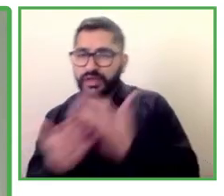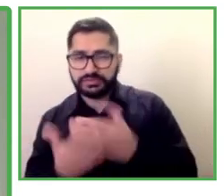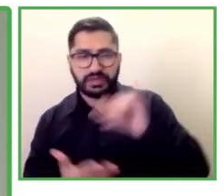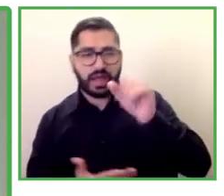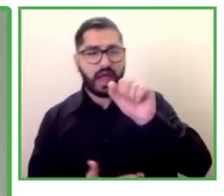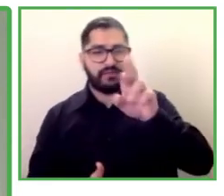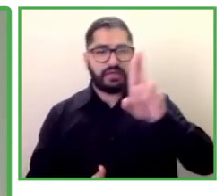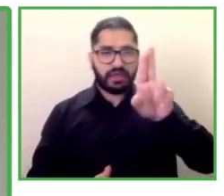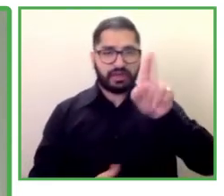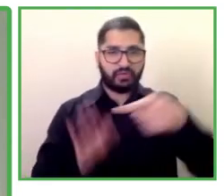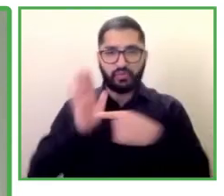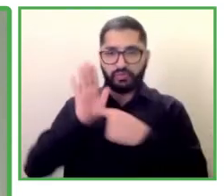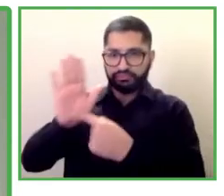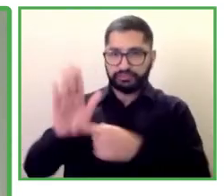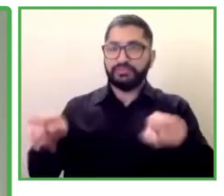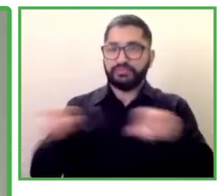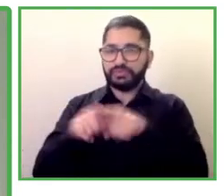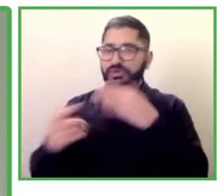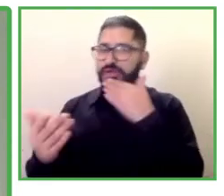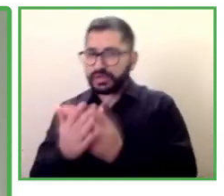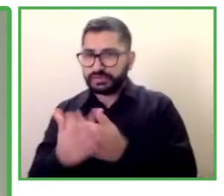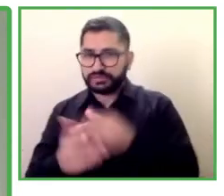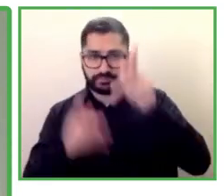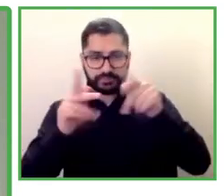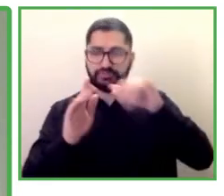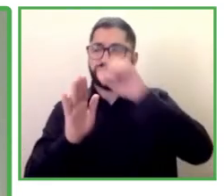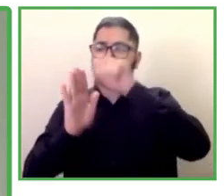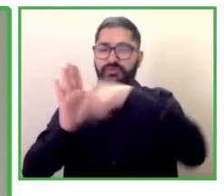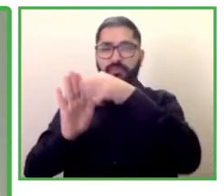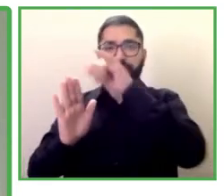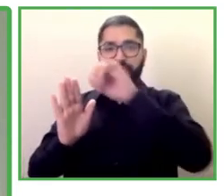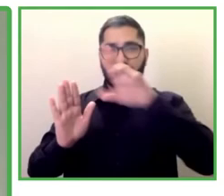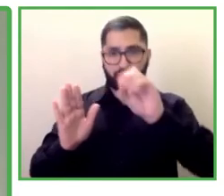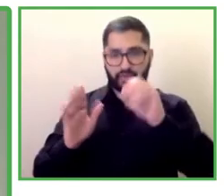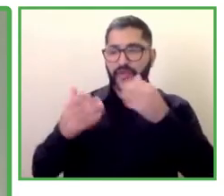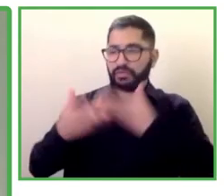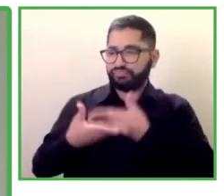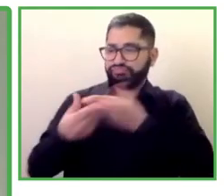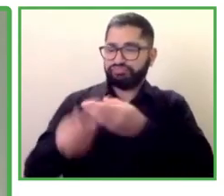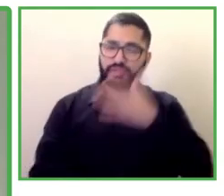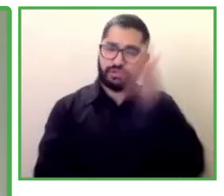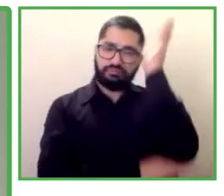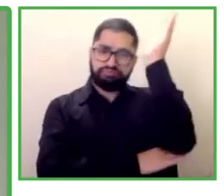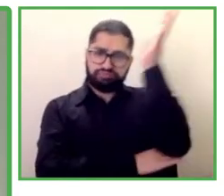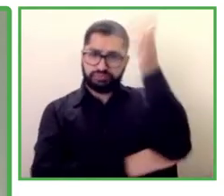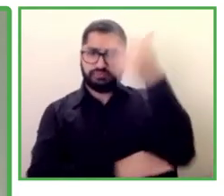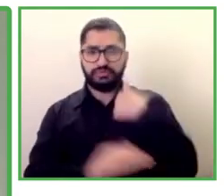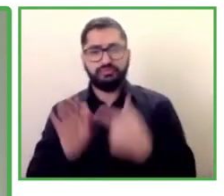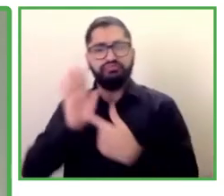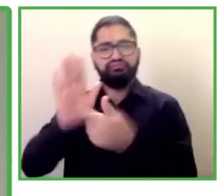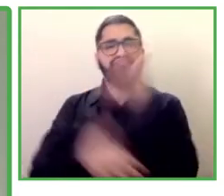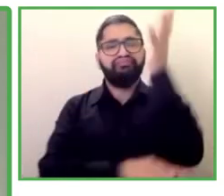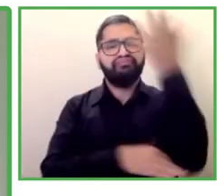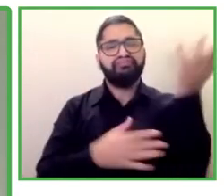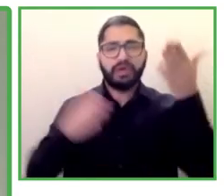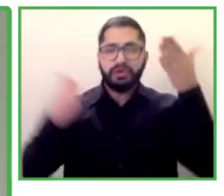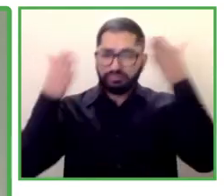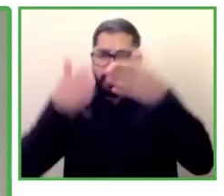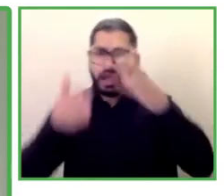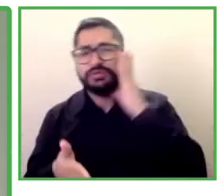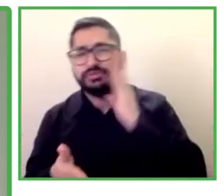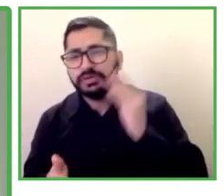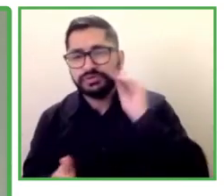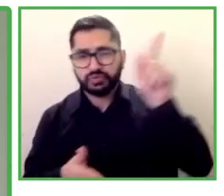Thank you very much, Javier, for your presentation, and thank you very much, Zero Project, for inviting me to present the experience of the National